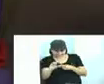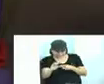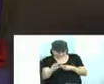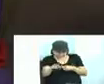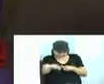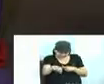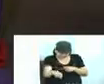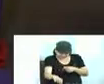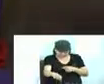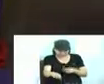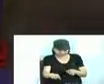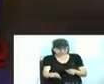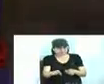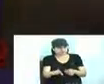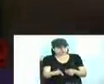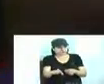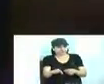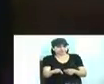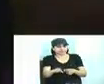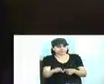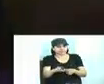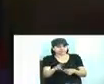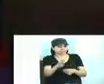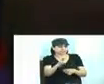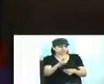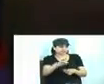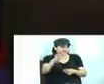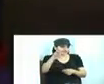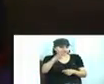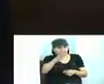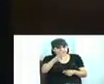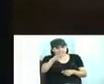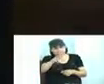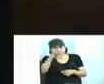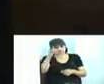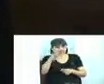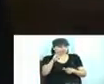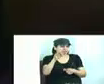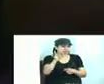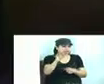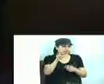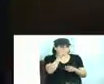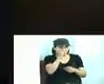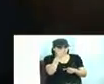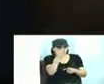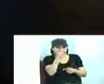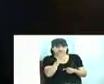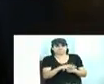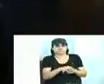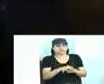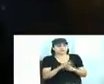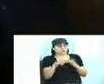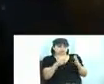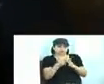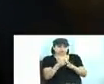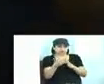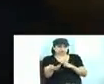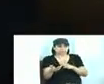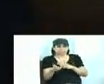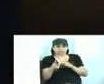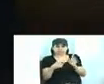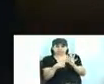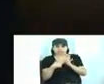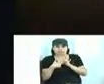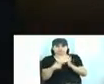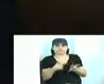about 6 or 8 feet off of the target. And he invites each one of us, we're all required to do this. He invites each one of us to